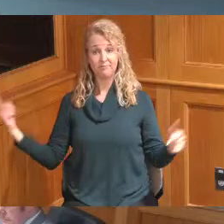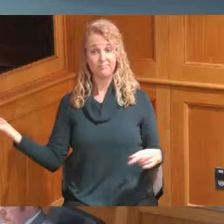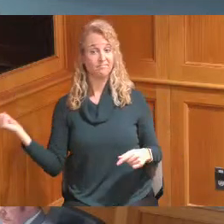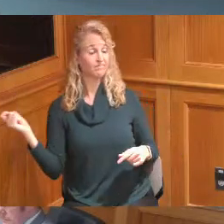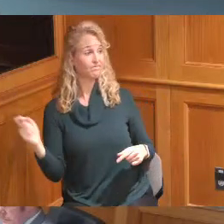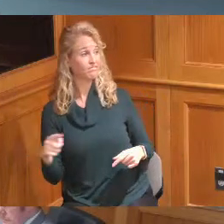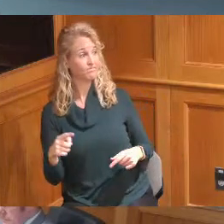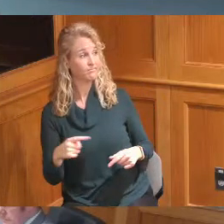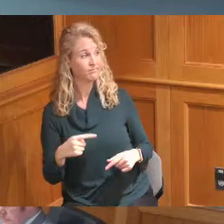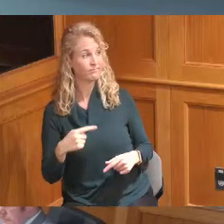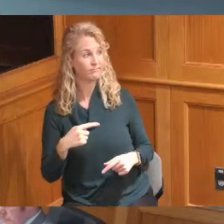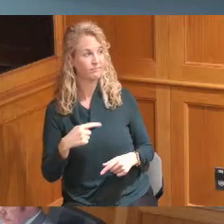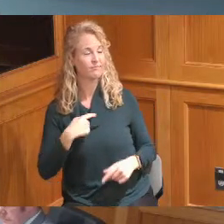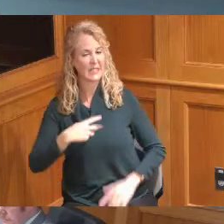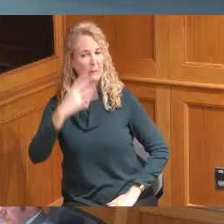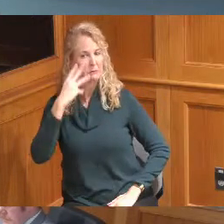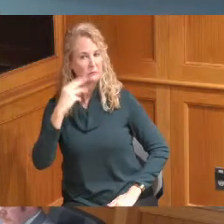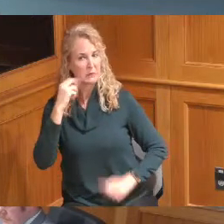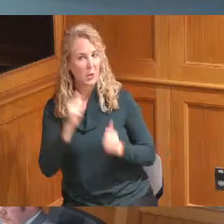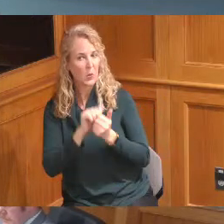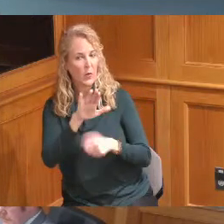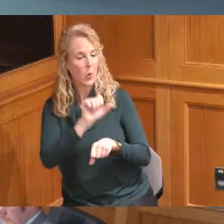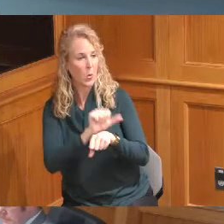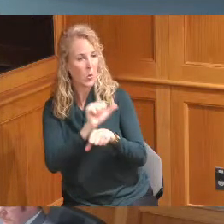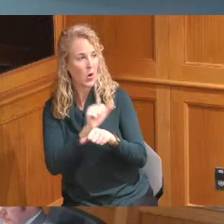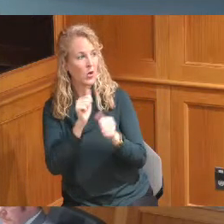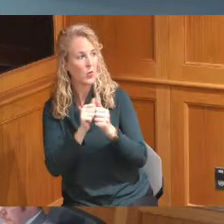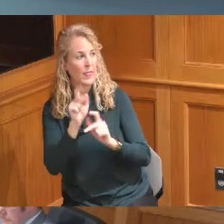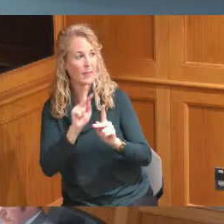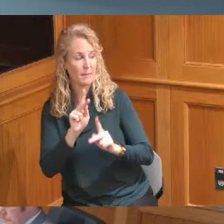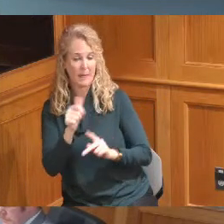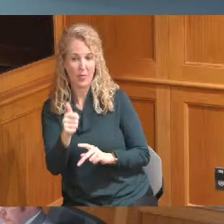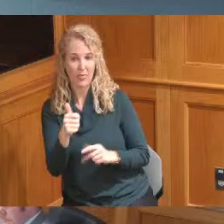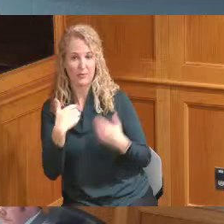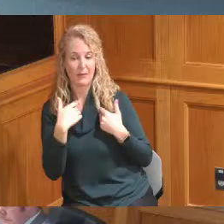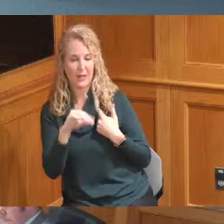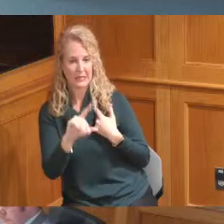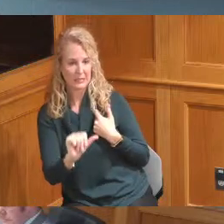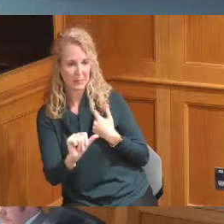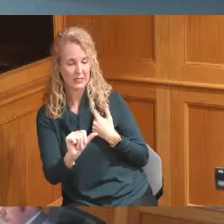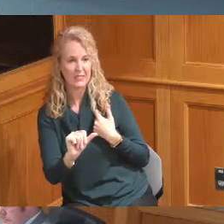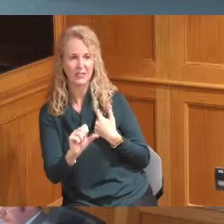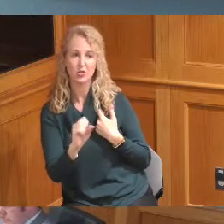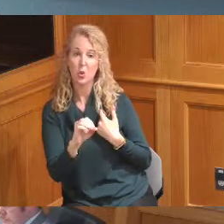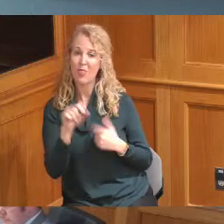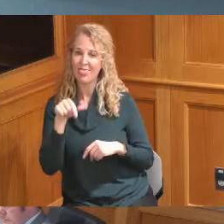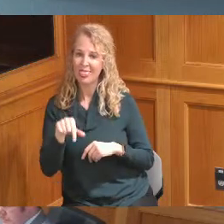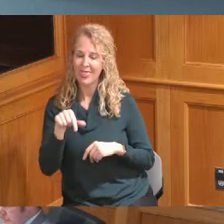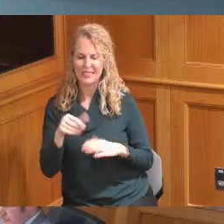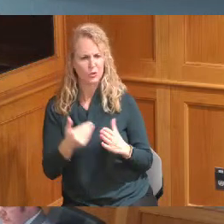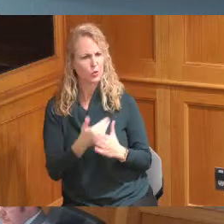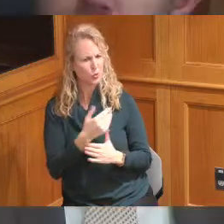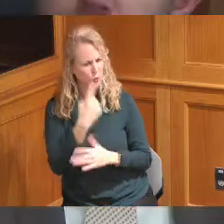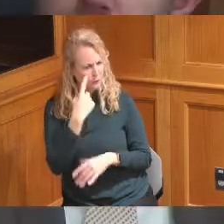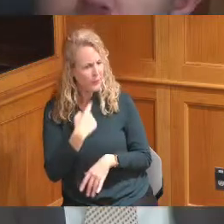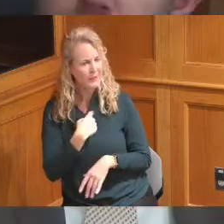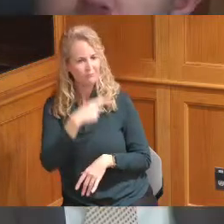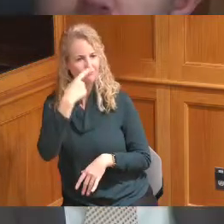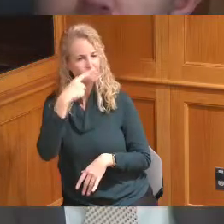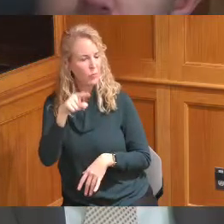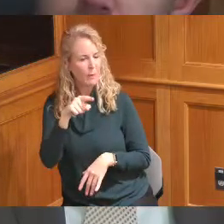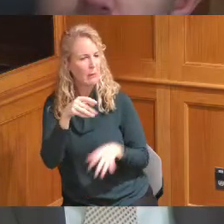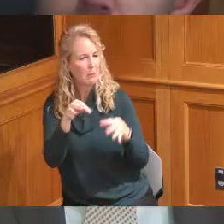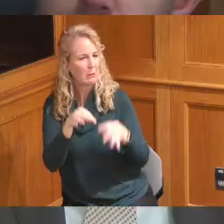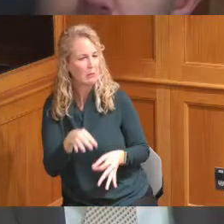you. I'm most familiar with the work you do with people with disabilities. And so can you tell me how